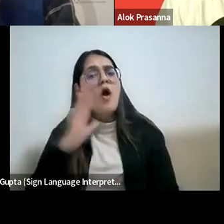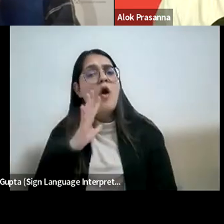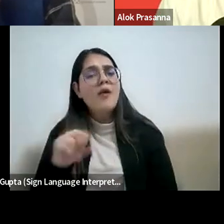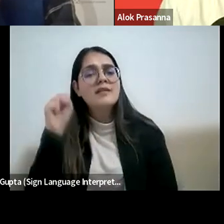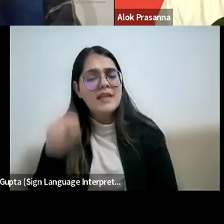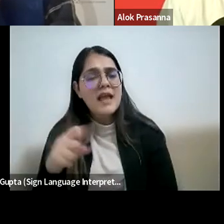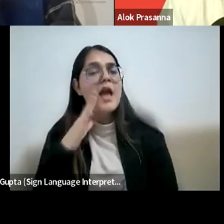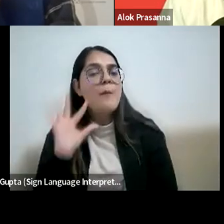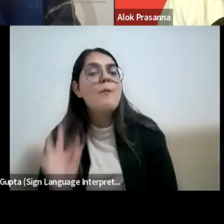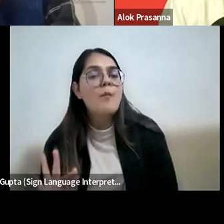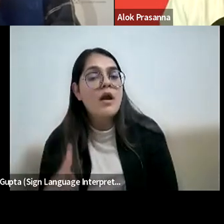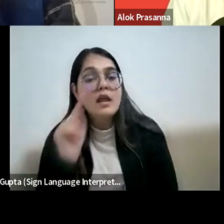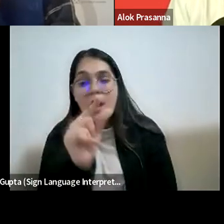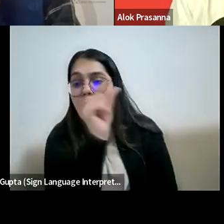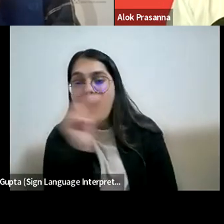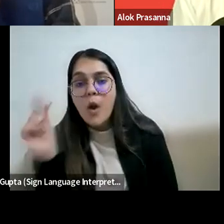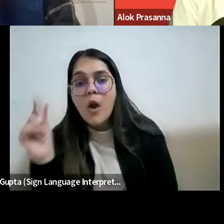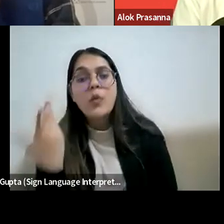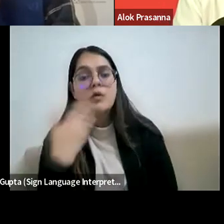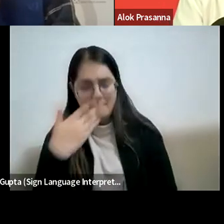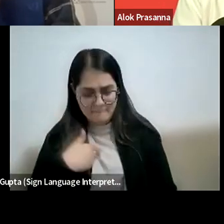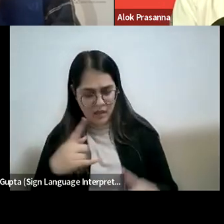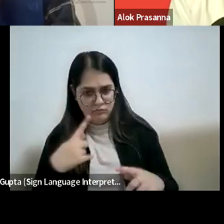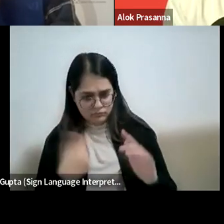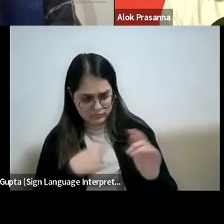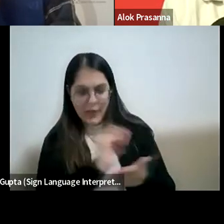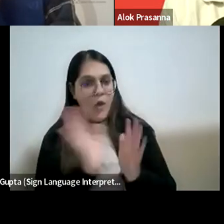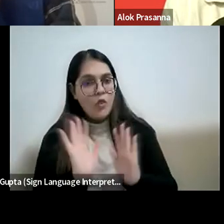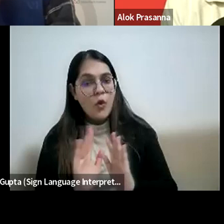Now, this formed the vocabulary of the Constitution. But